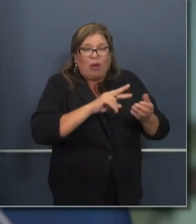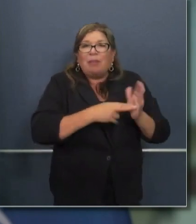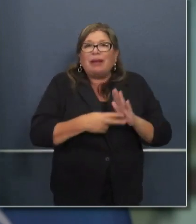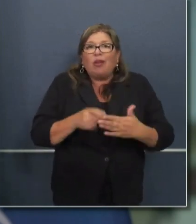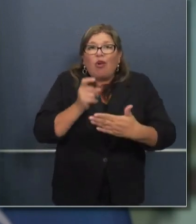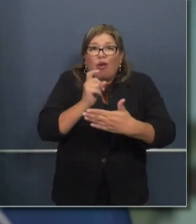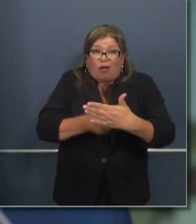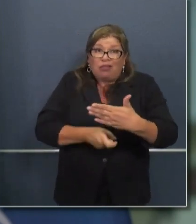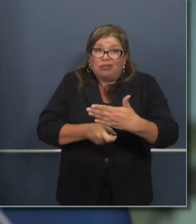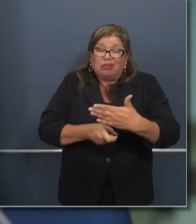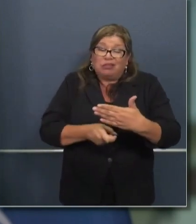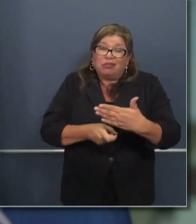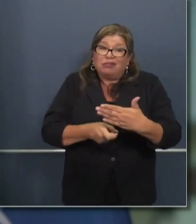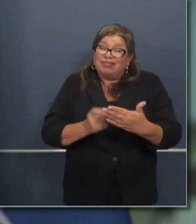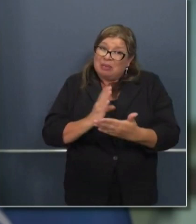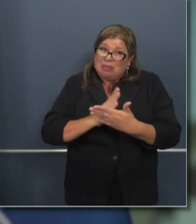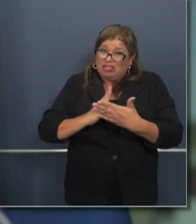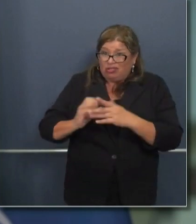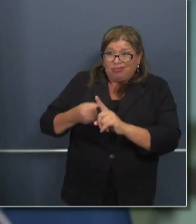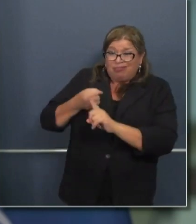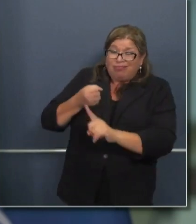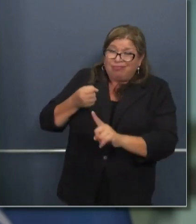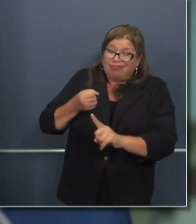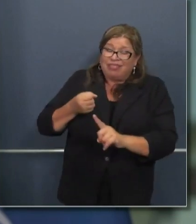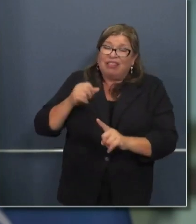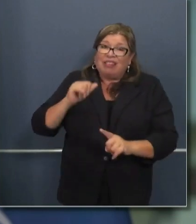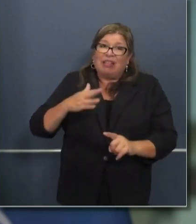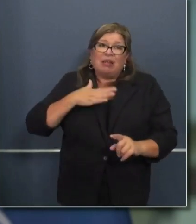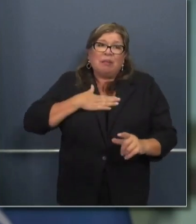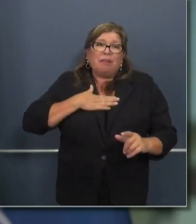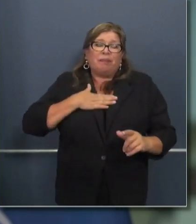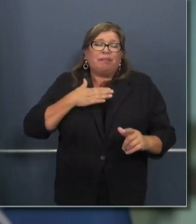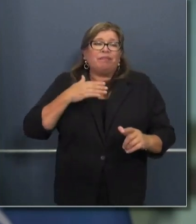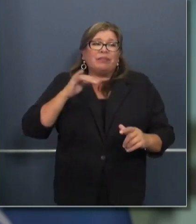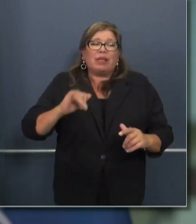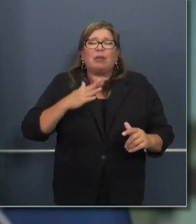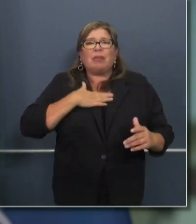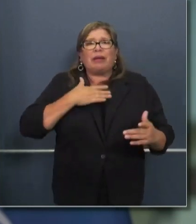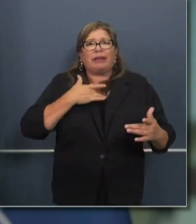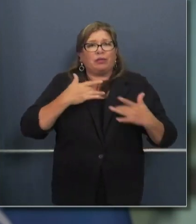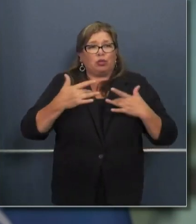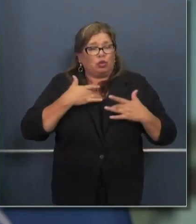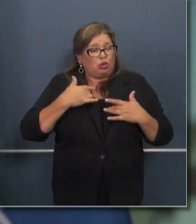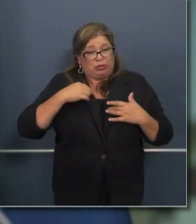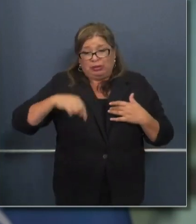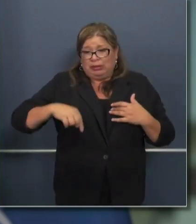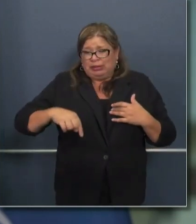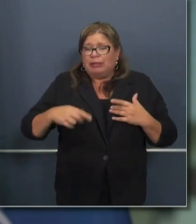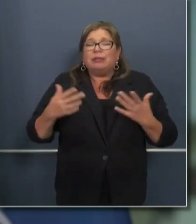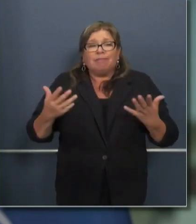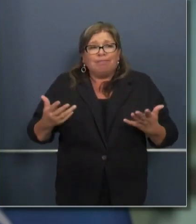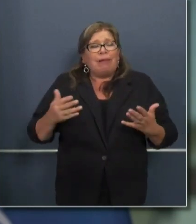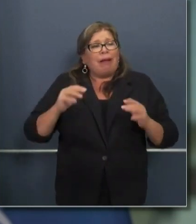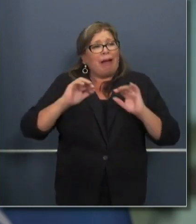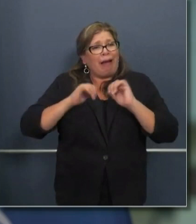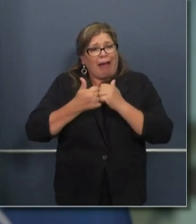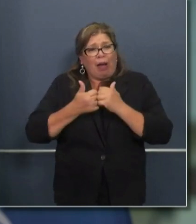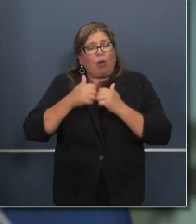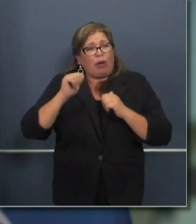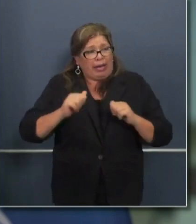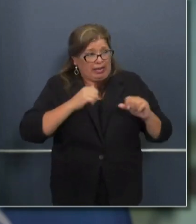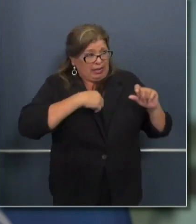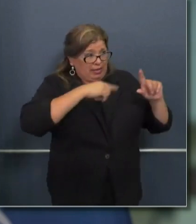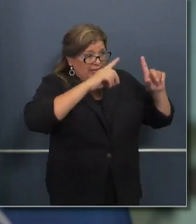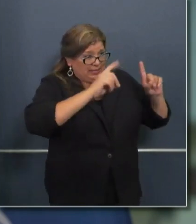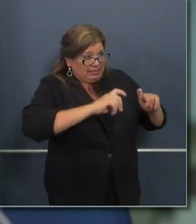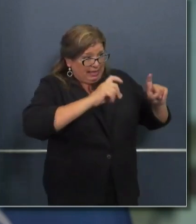that's moreover my concern related to anything that came from this administration, is how they can support more